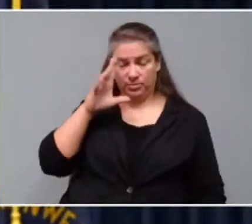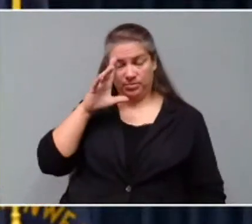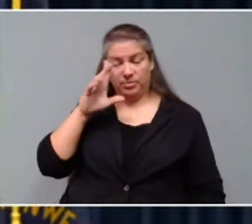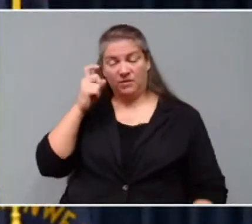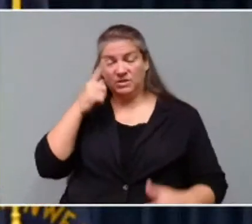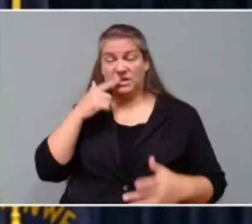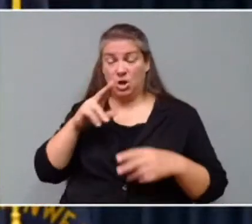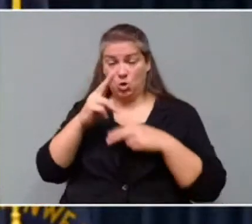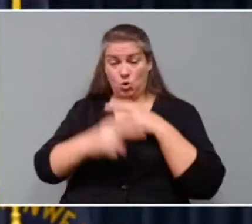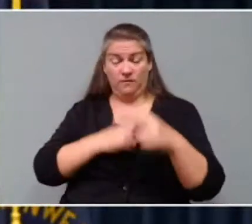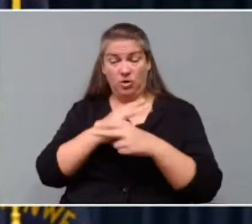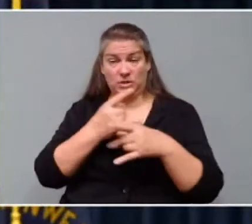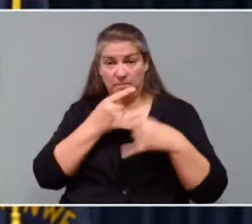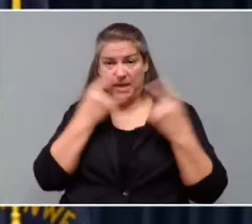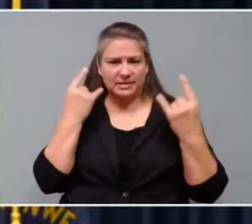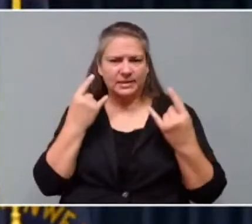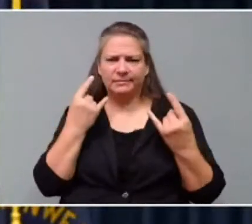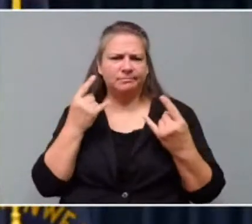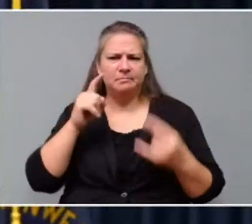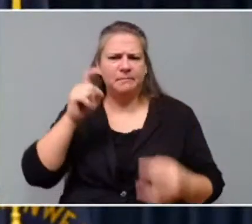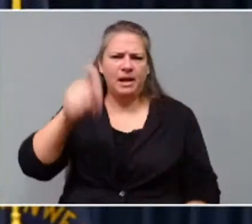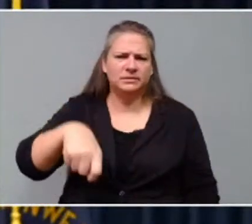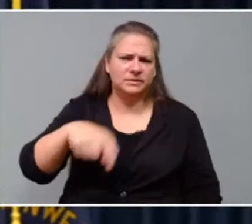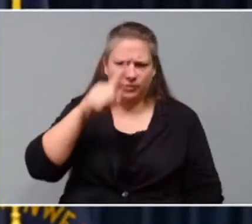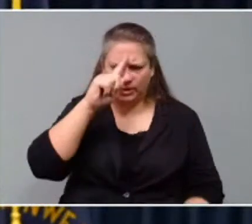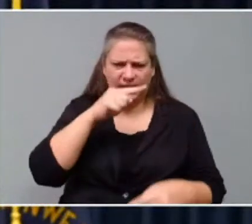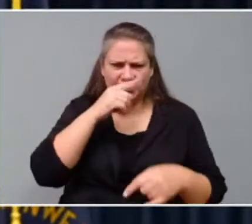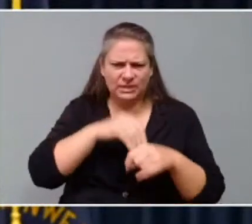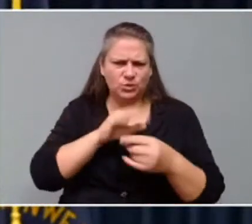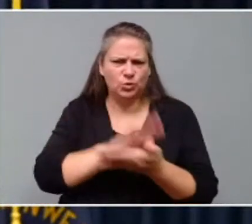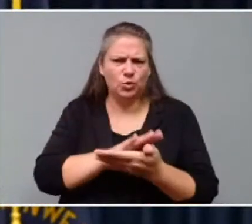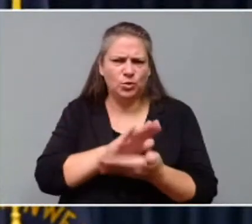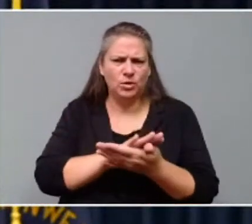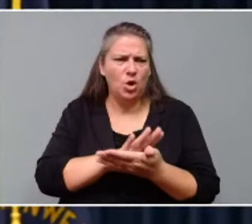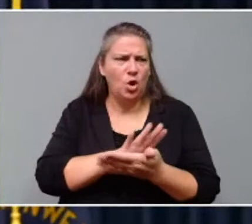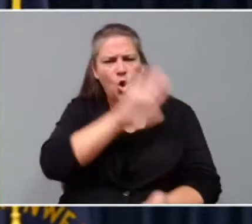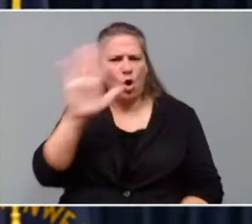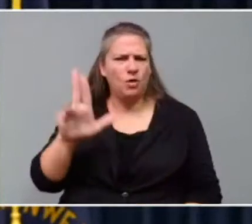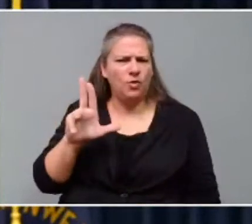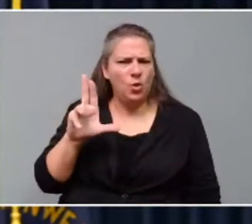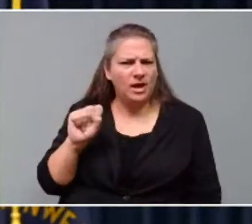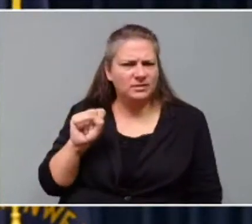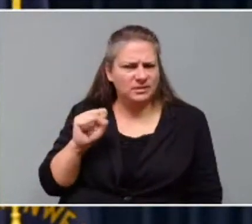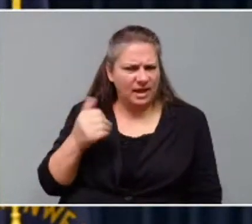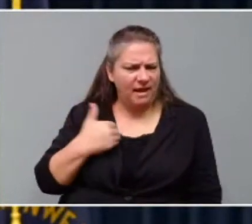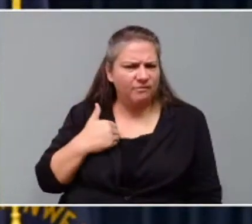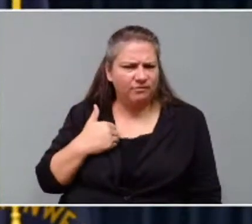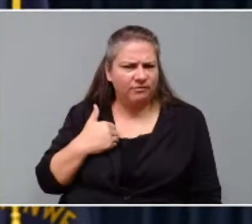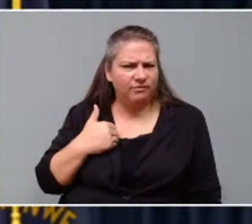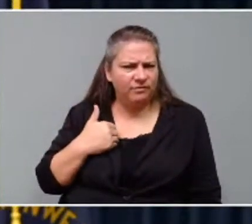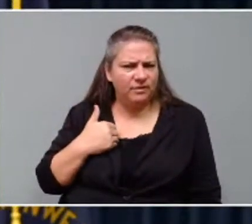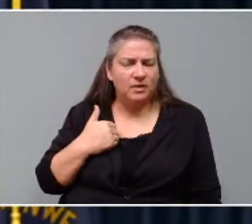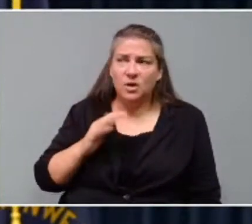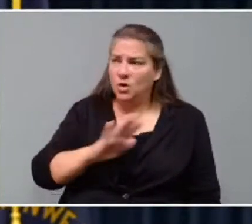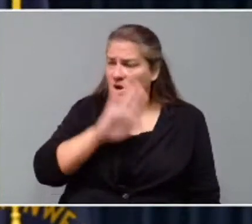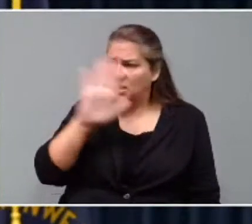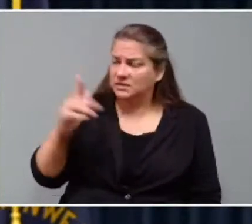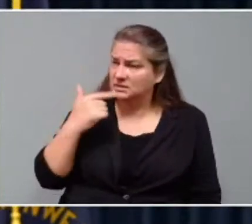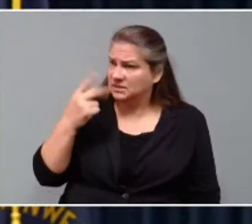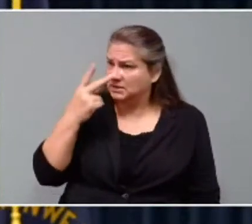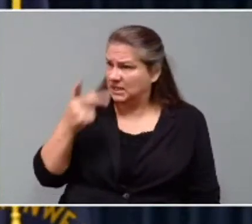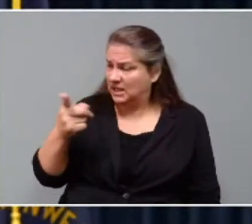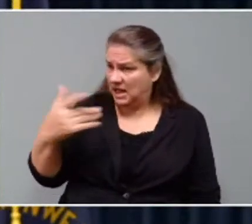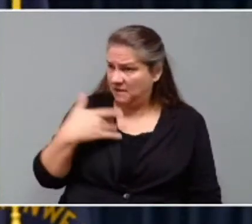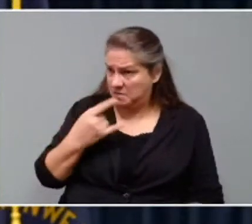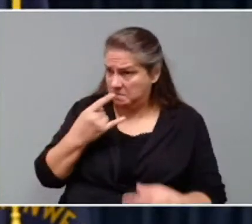want our kids in school. It's very clear across the country, if you do universal masking, you can keep kids in school